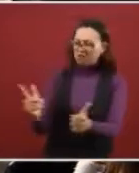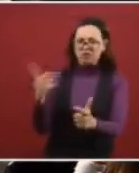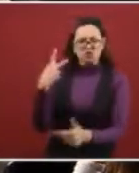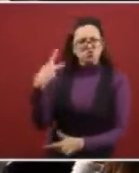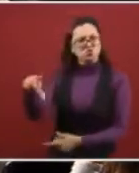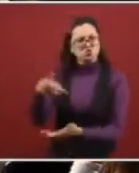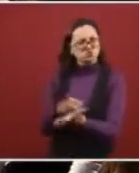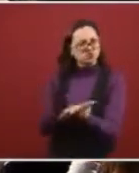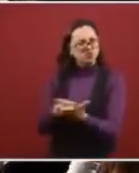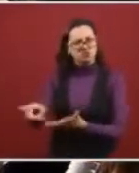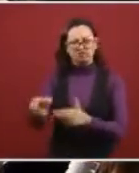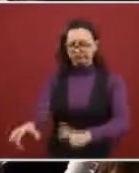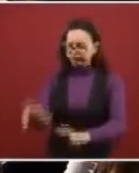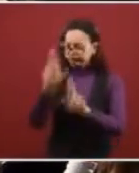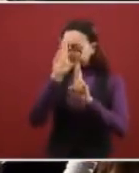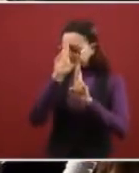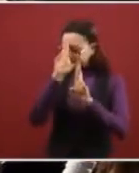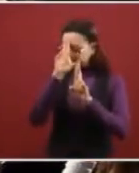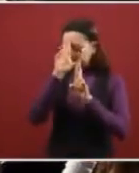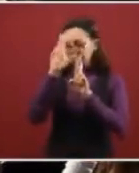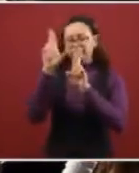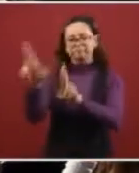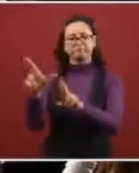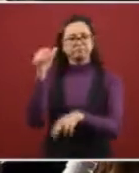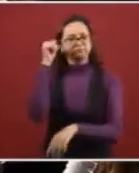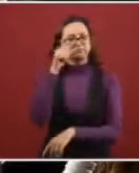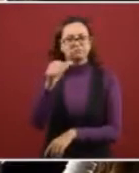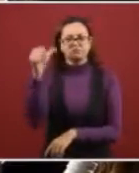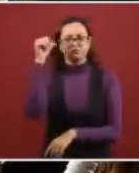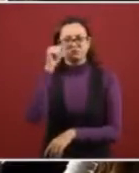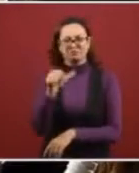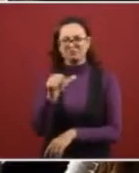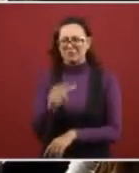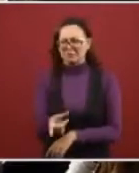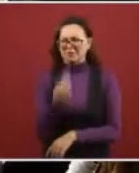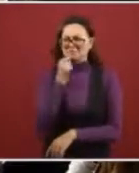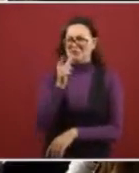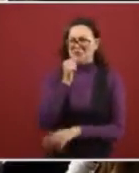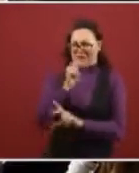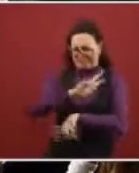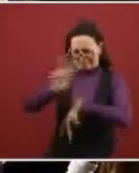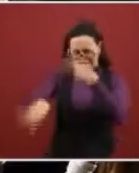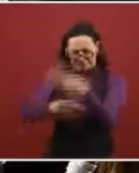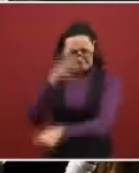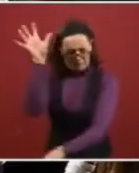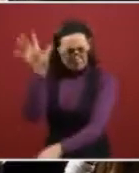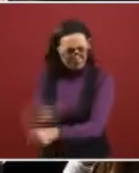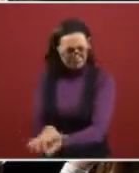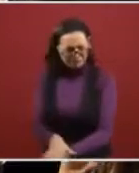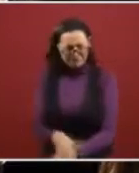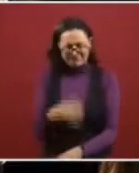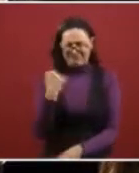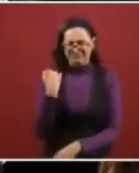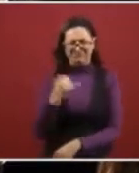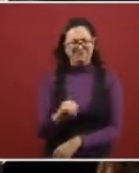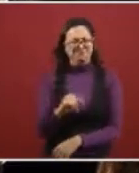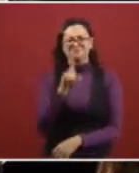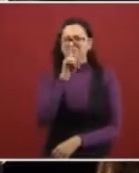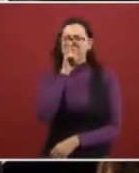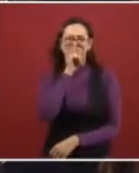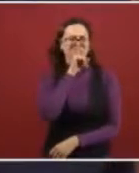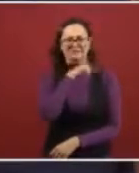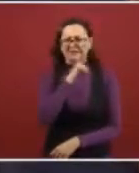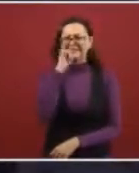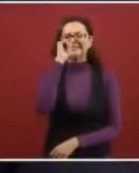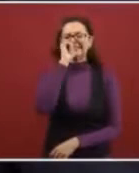the manifestations? Yes, we're going to respect no manifestations, se va or the right to manifest. We will not repress al pueblo de